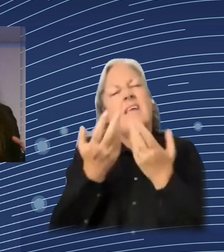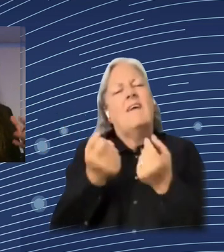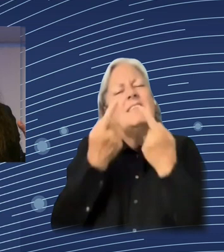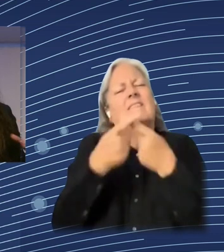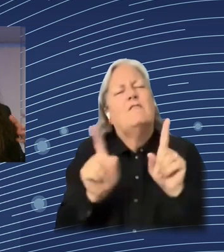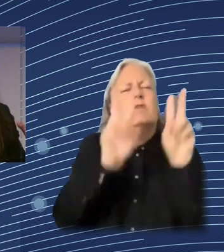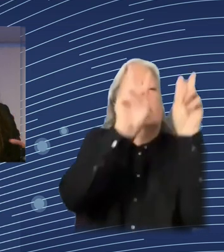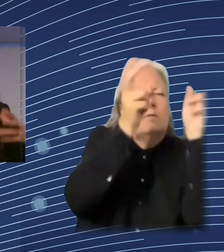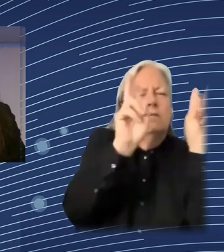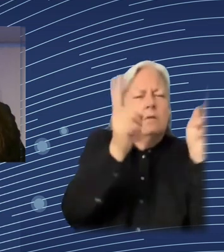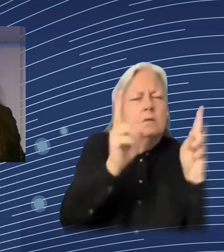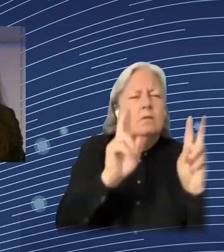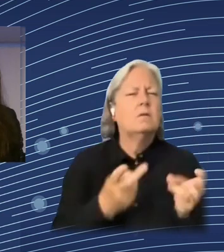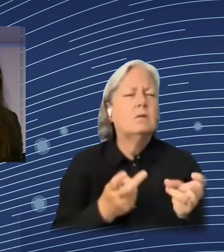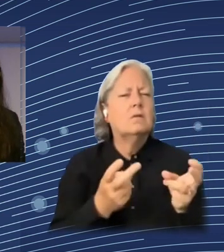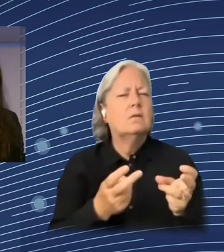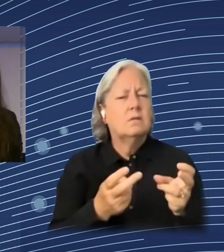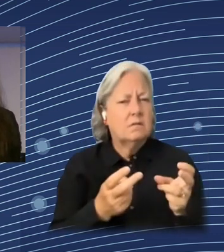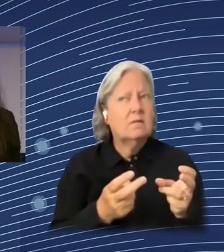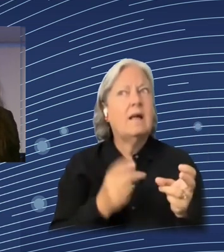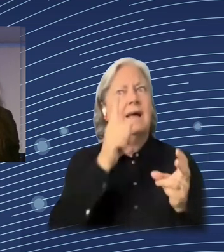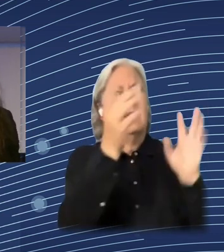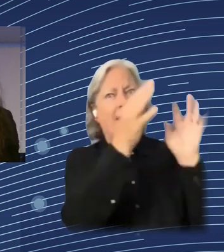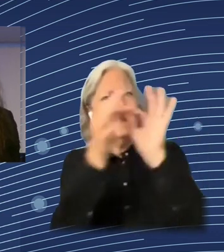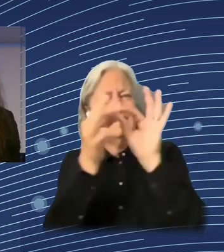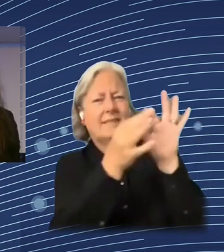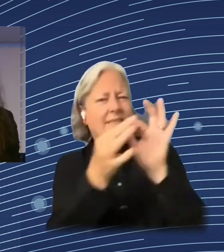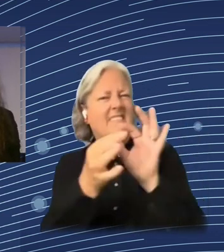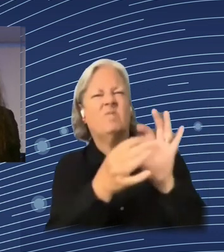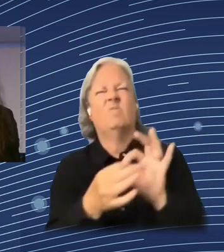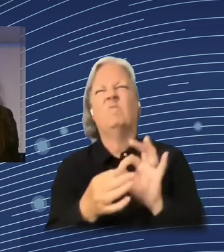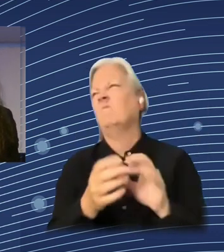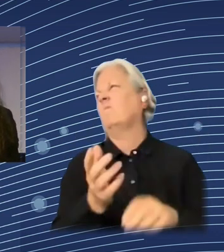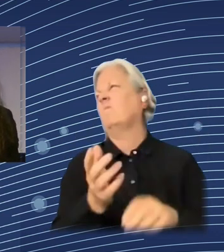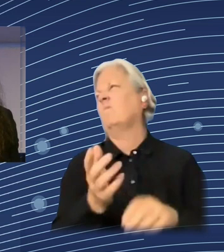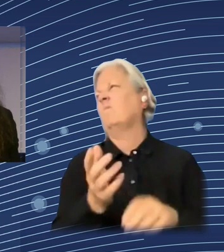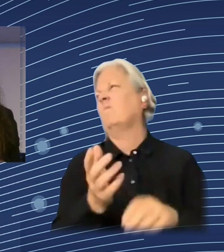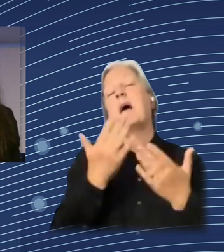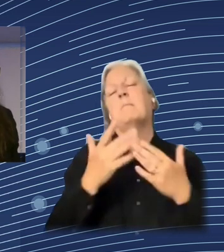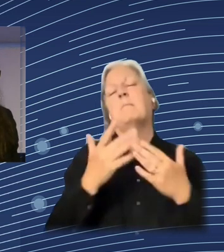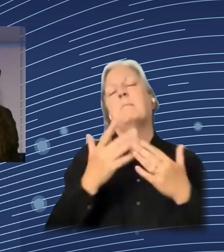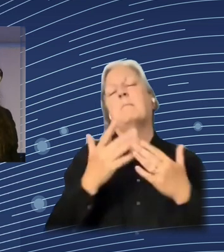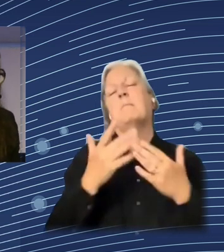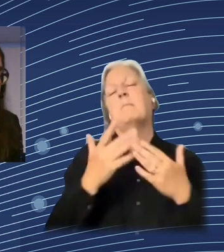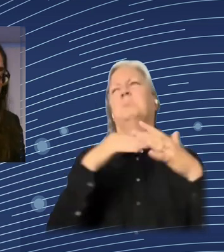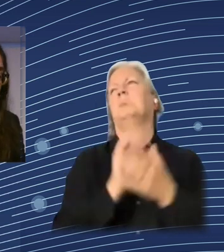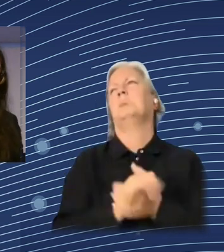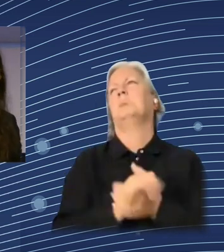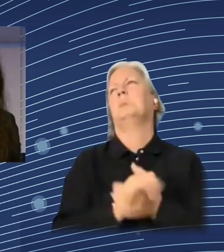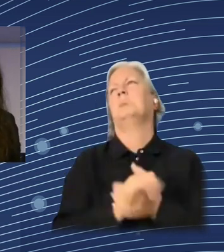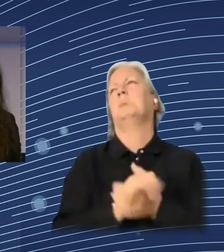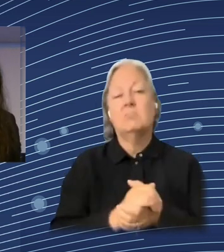like a bit general tendencies in terms of just like the exponential use, let's